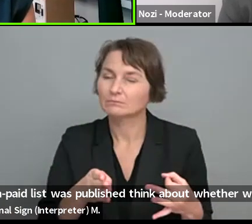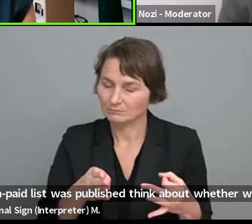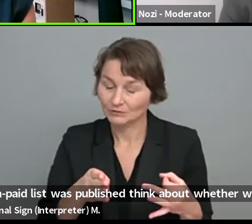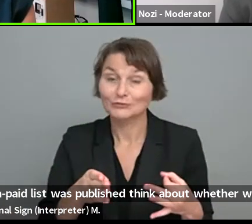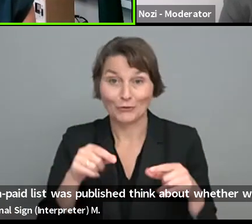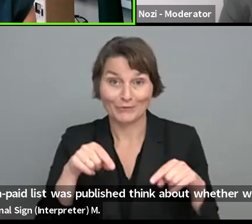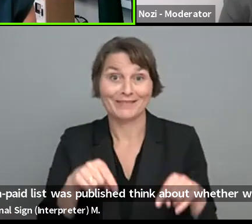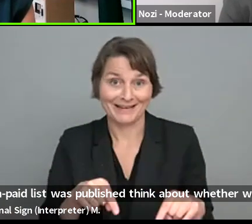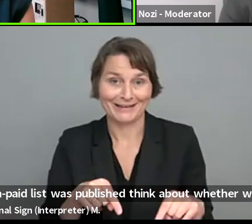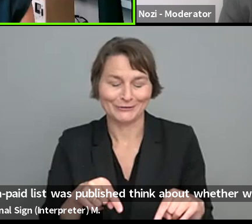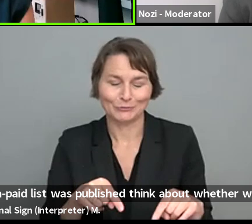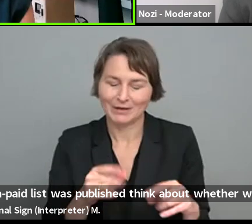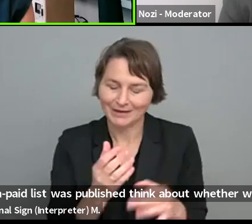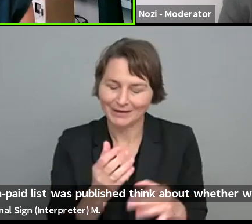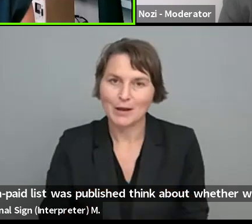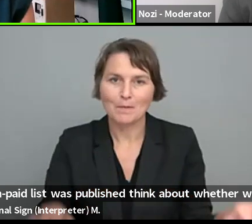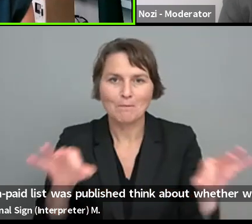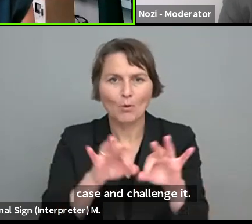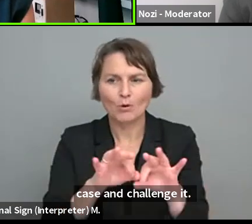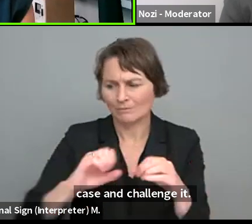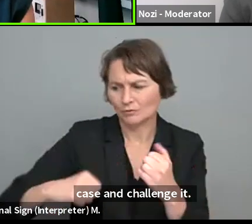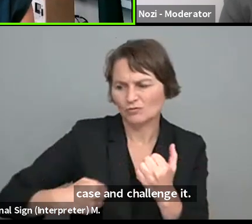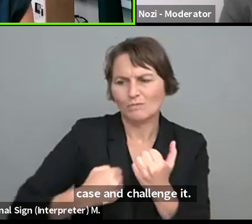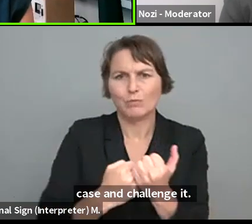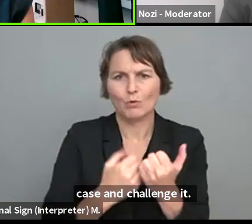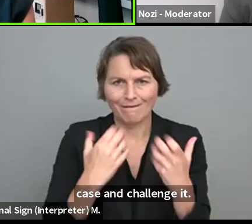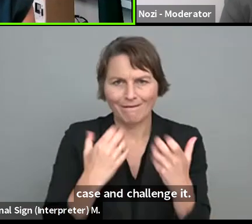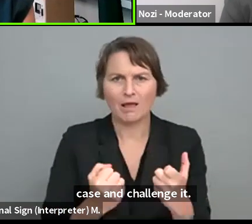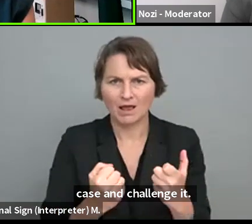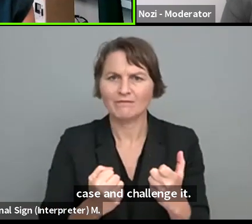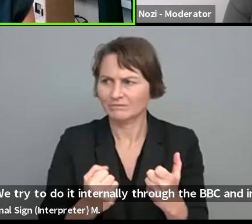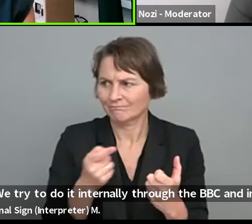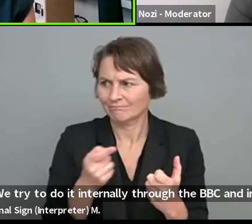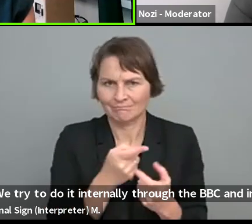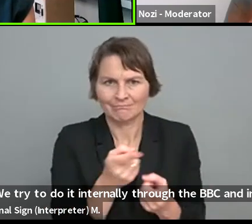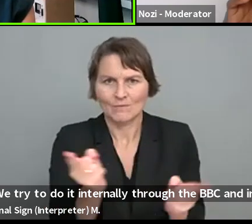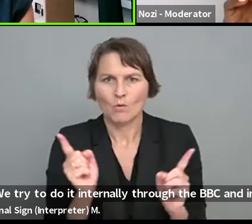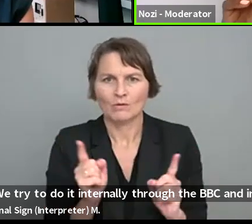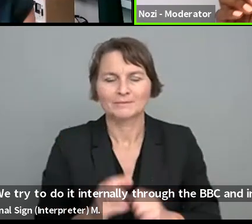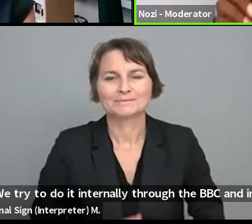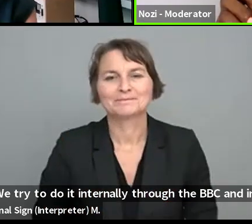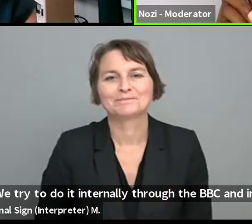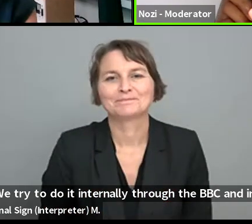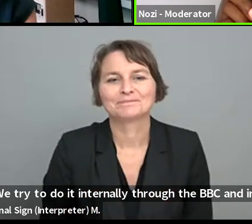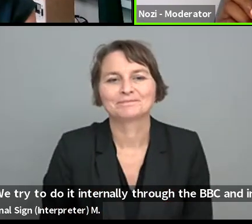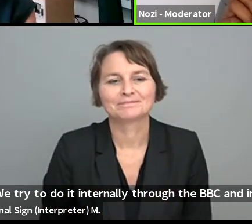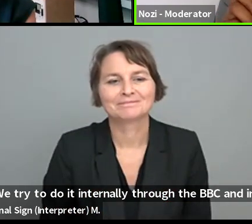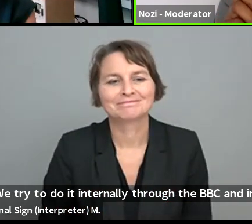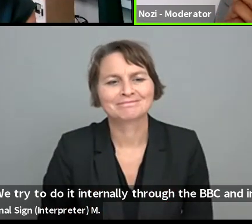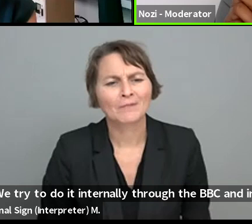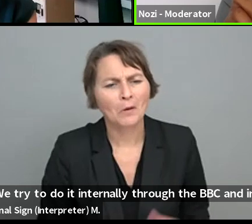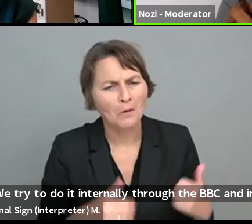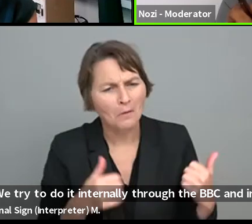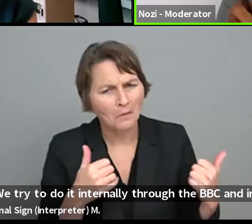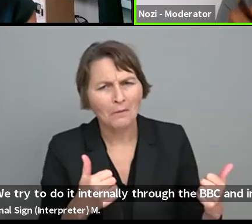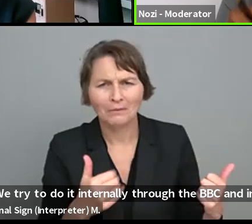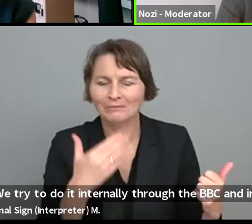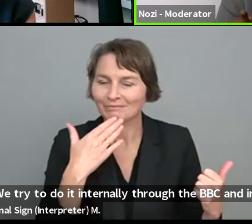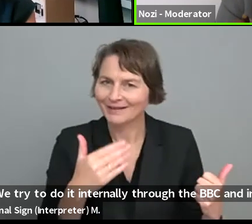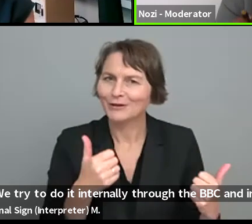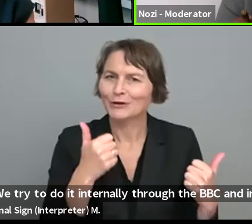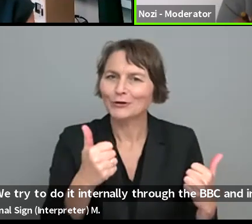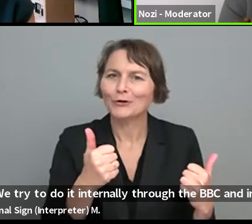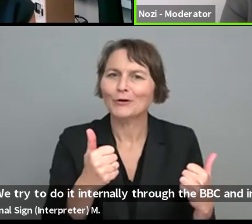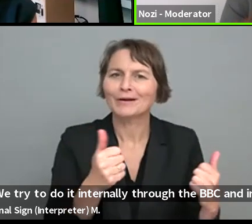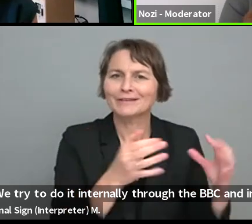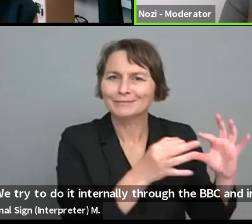challenge it, because I had my union and their support. Samira, it's a fantastic way for me to segue to Nadia